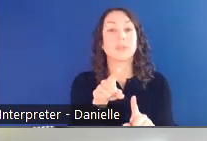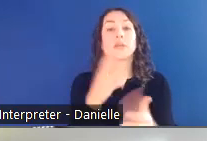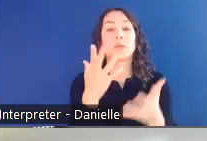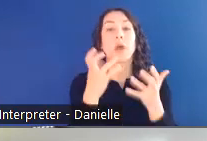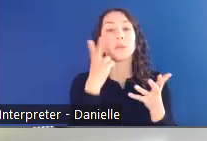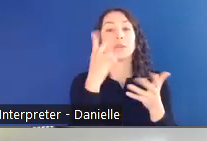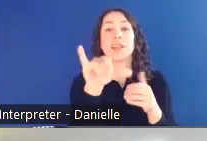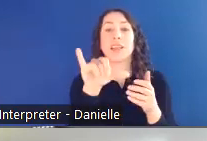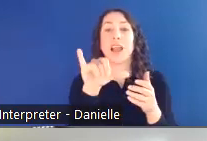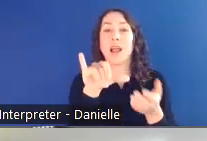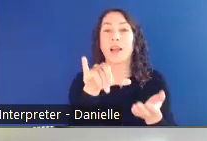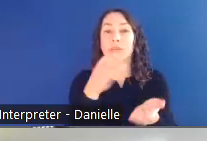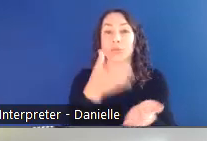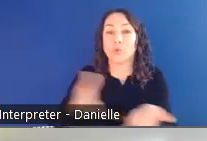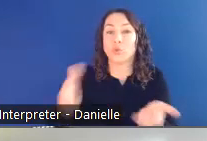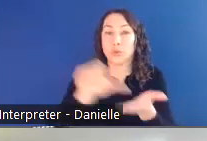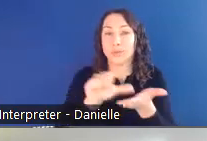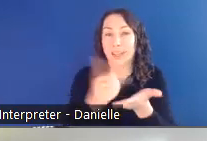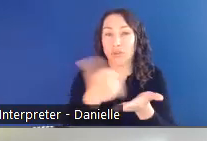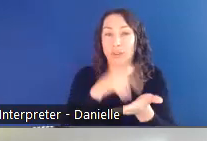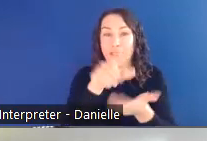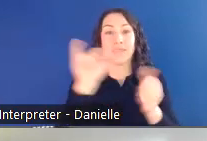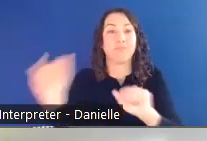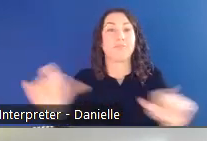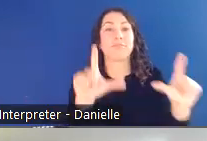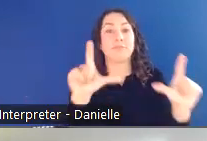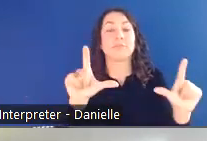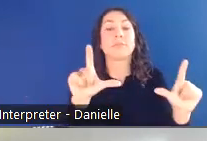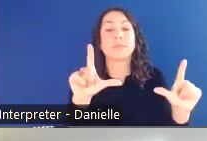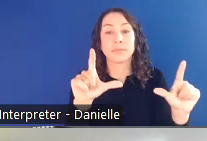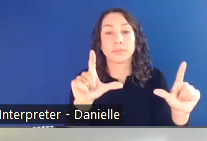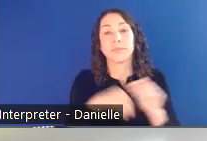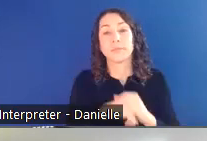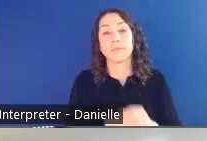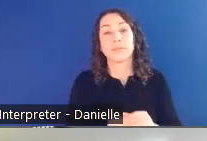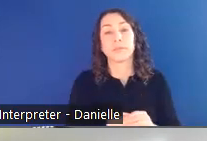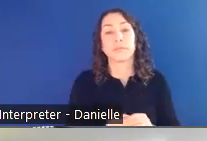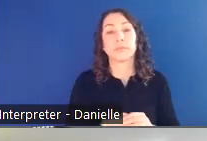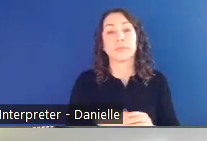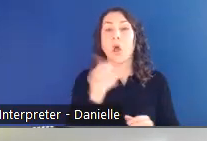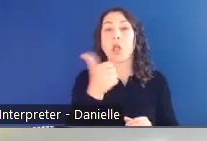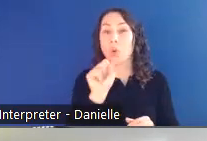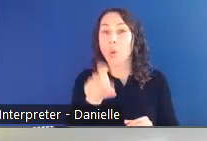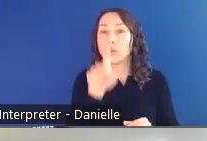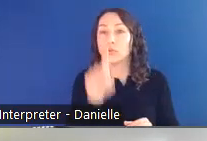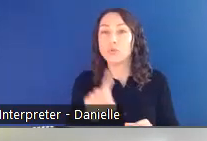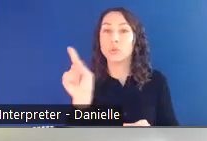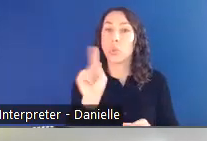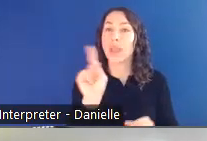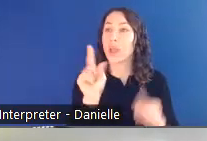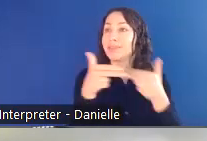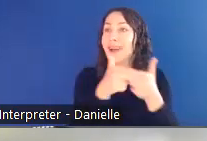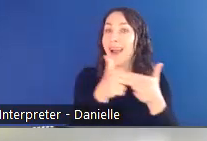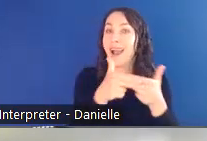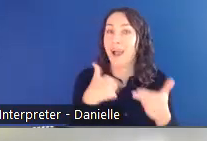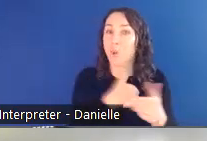we have that up on the screen. That ties in with some of our other questions of where can we find the slides of this meeting,